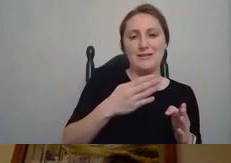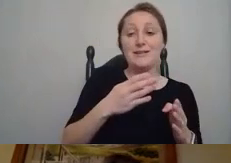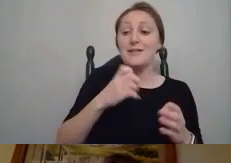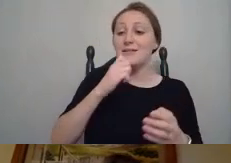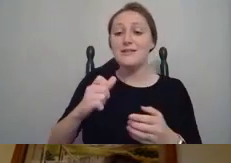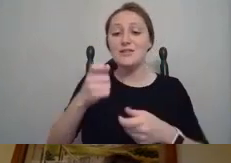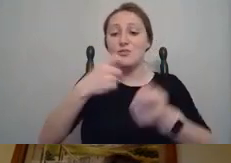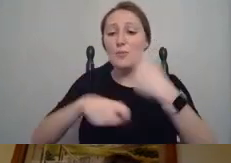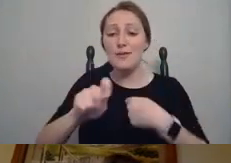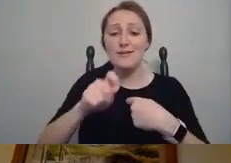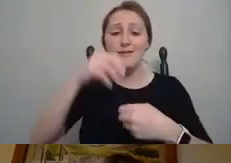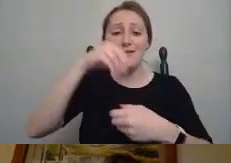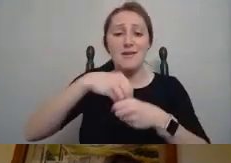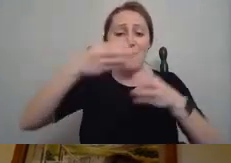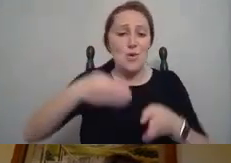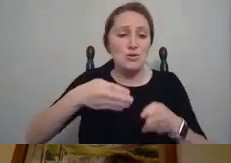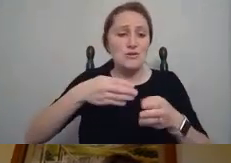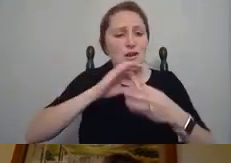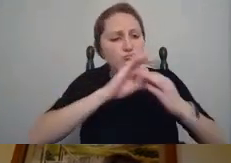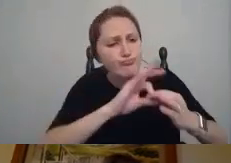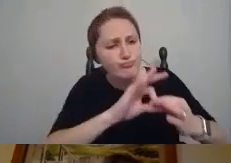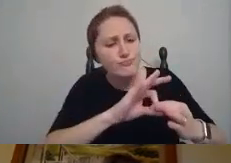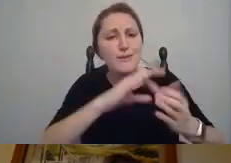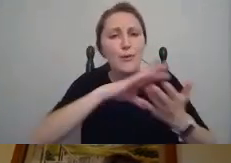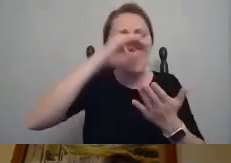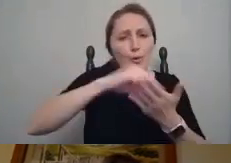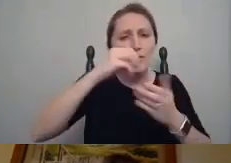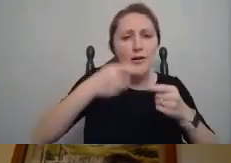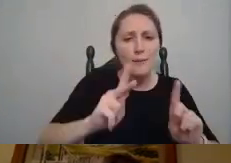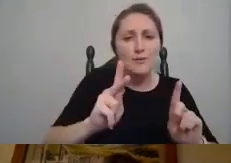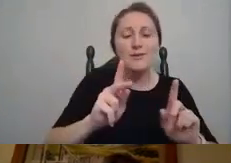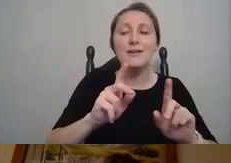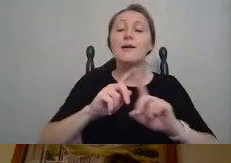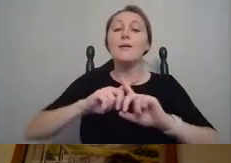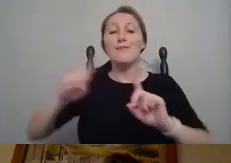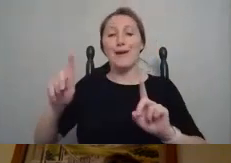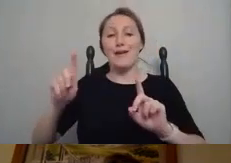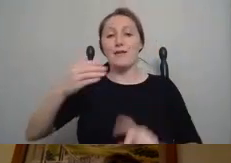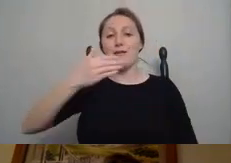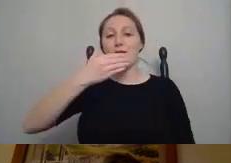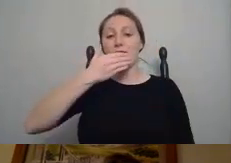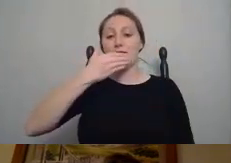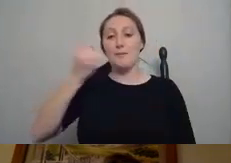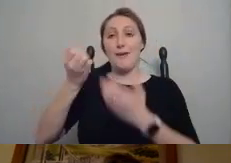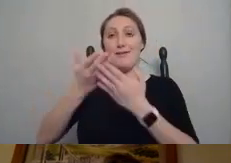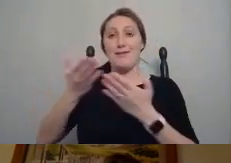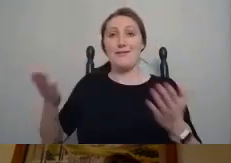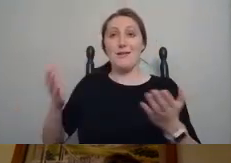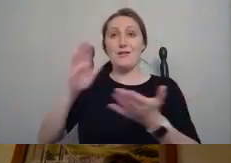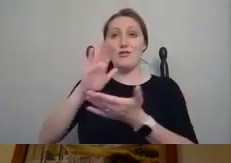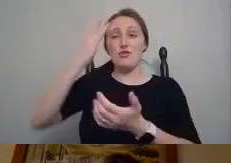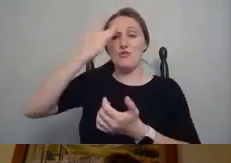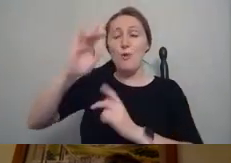It's not going to replace the learning opportunities, but it's the best thing that really smart people all over the country and world are